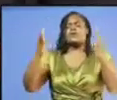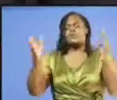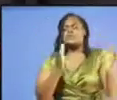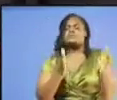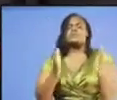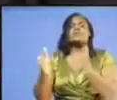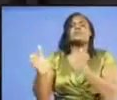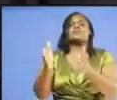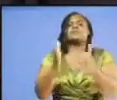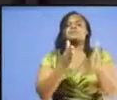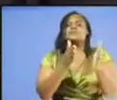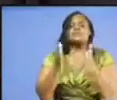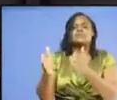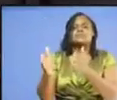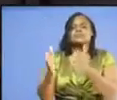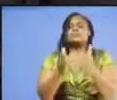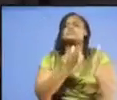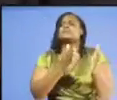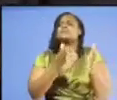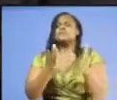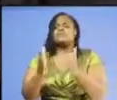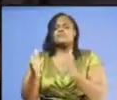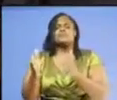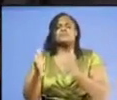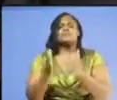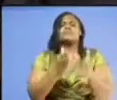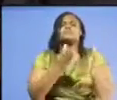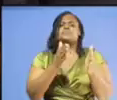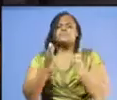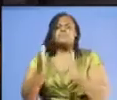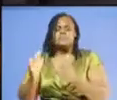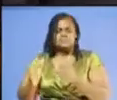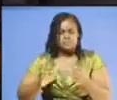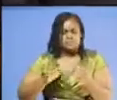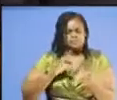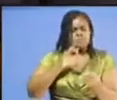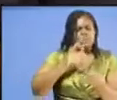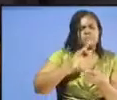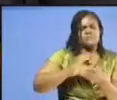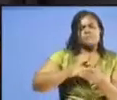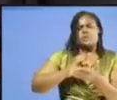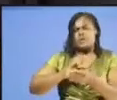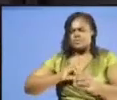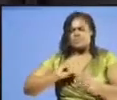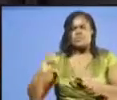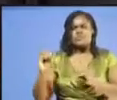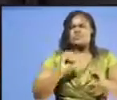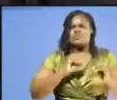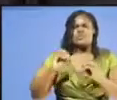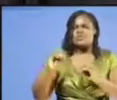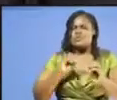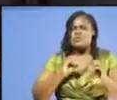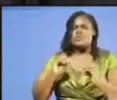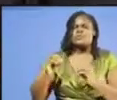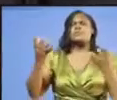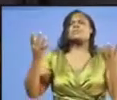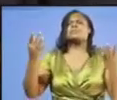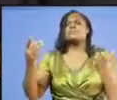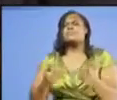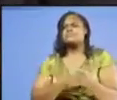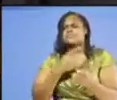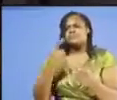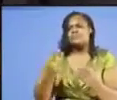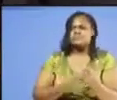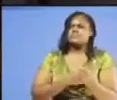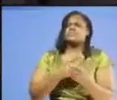way. In the middle of nowhere. In the middle of nowhere. Turn her mic up, son. Turn her mic up.